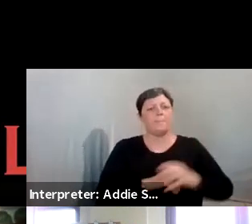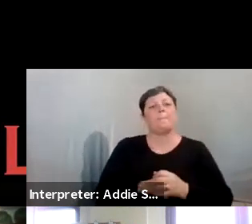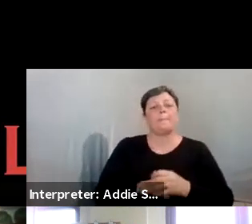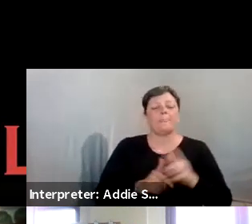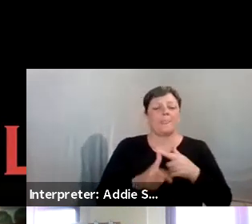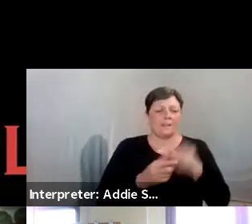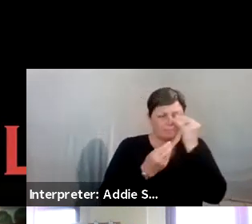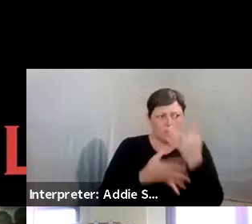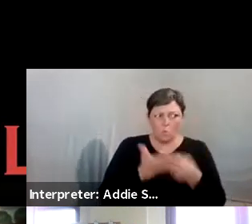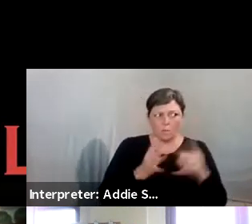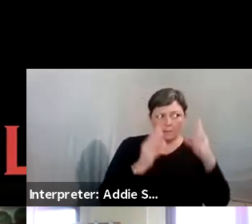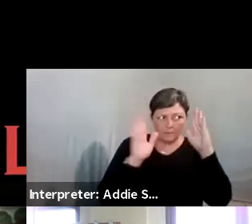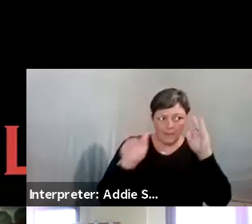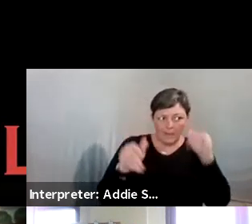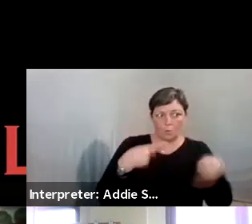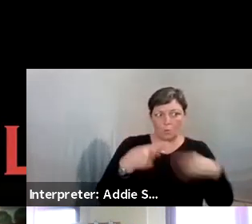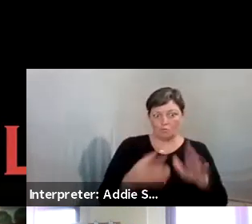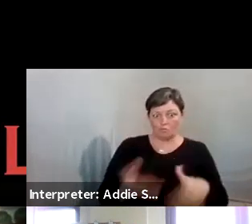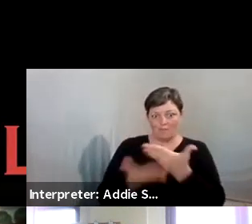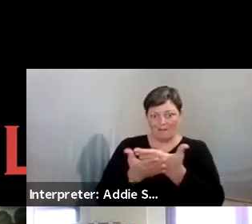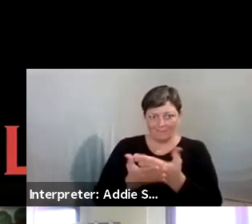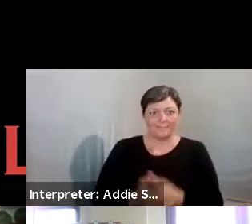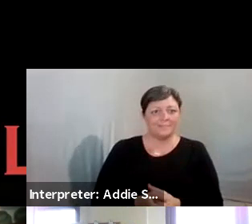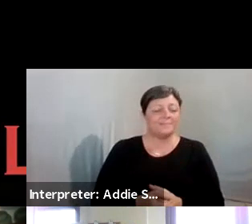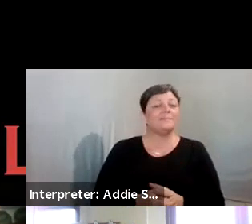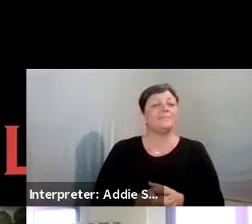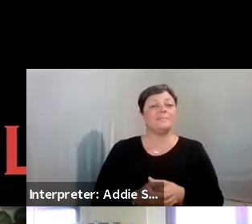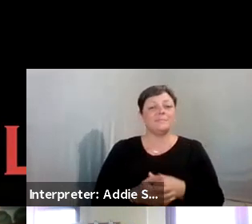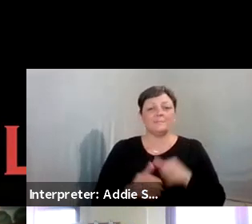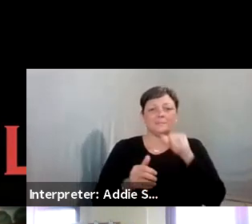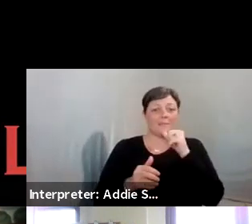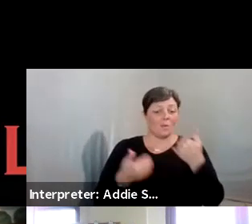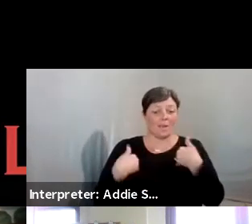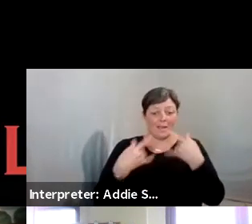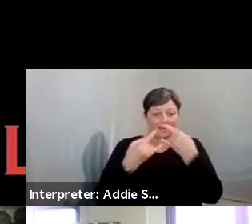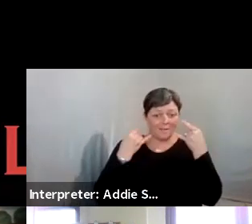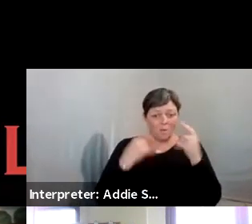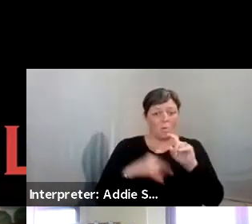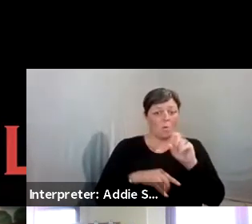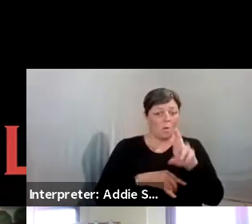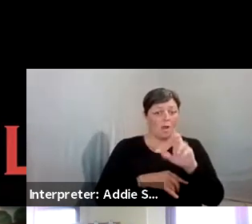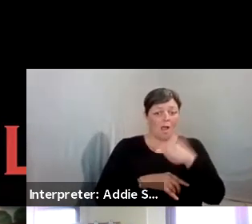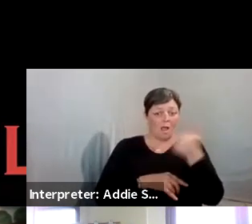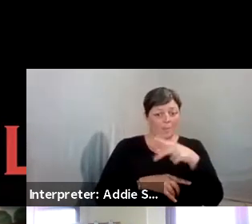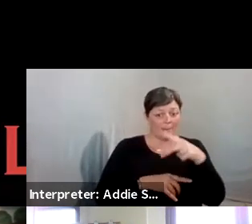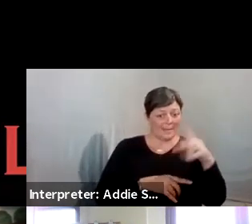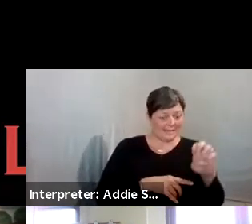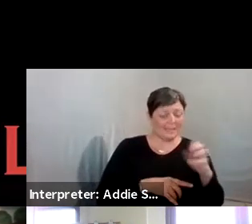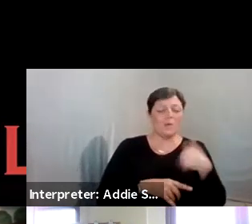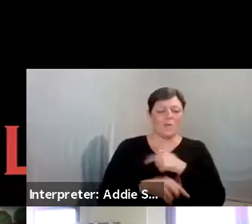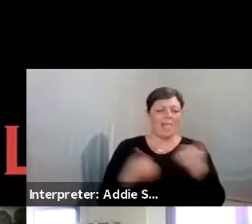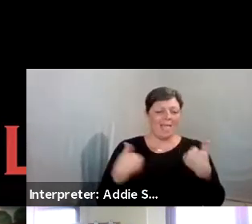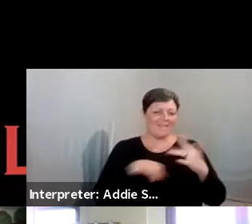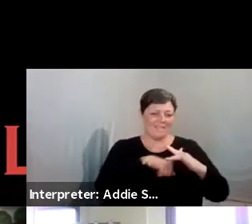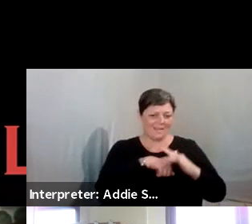tell them what to expect when they get to the door. And, they don't have face masks or other PPE. We have that here, but